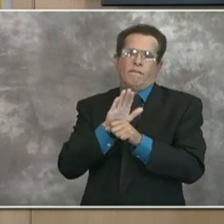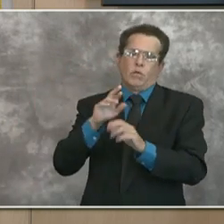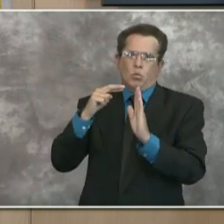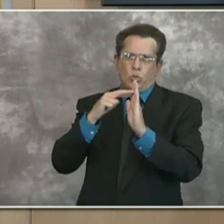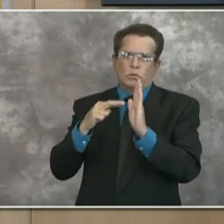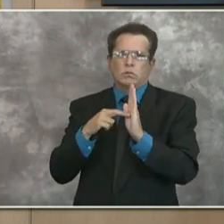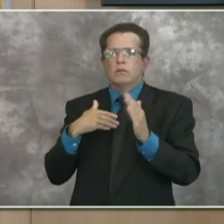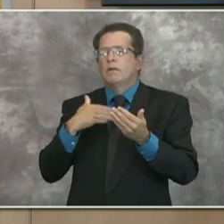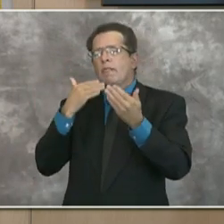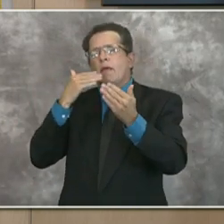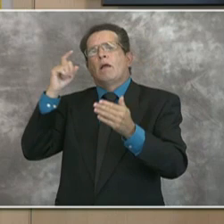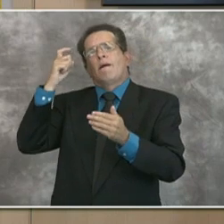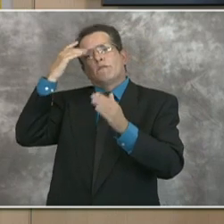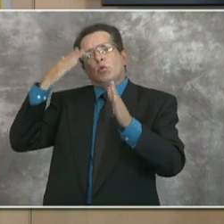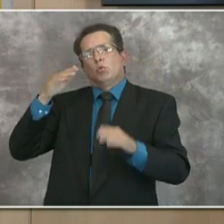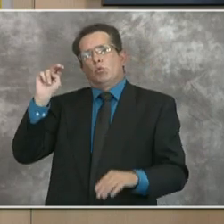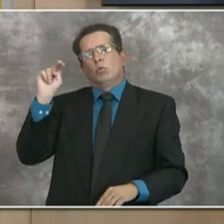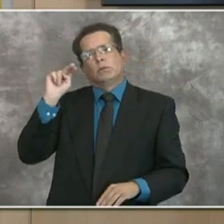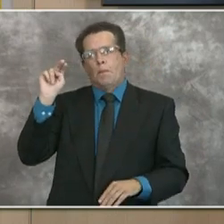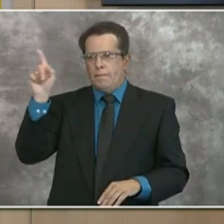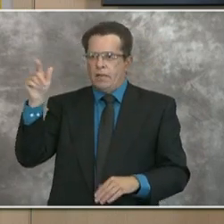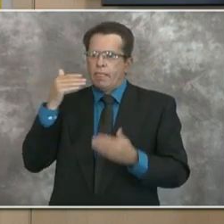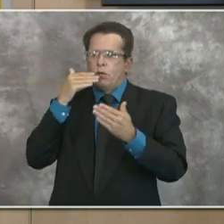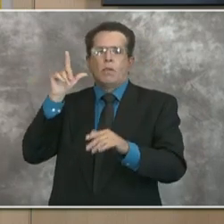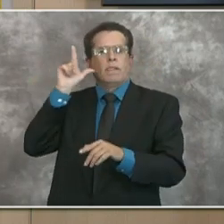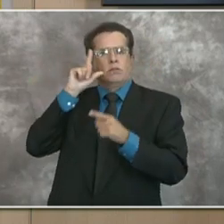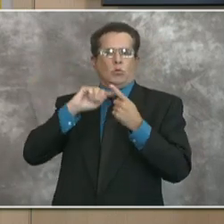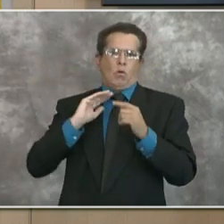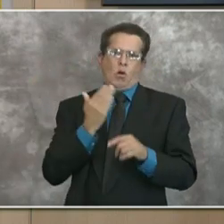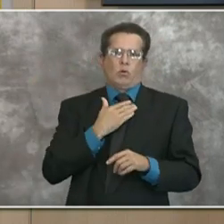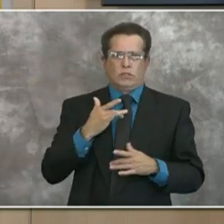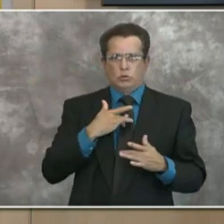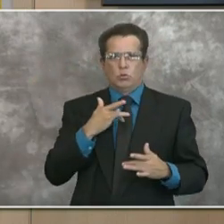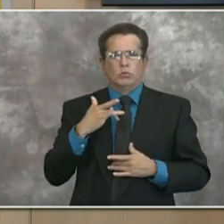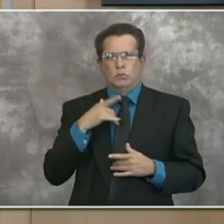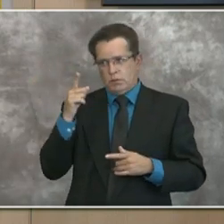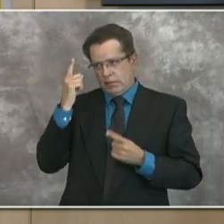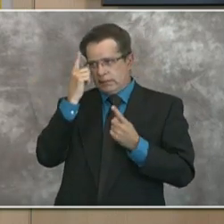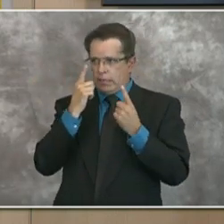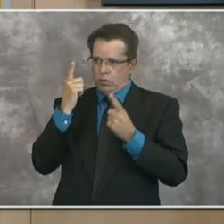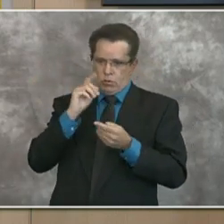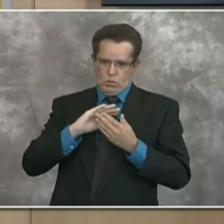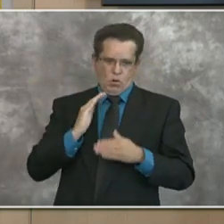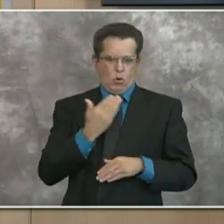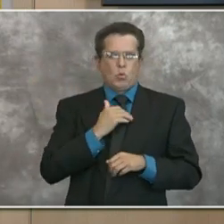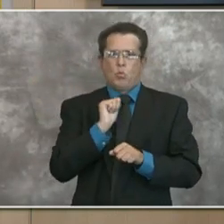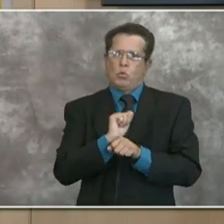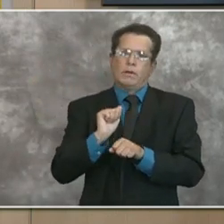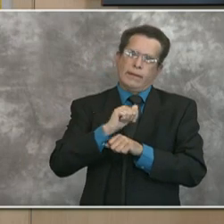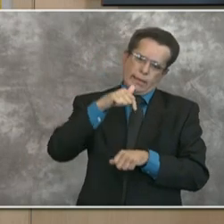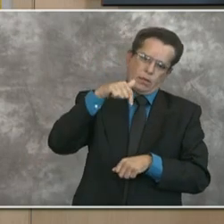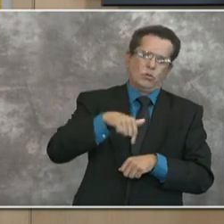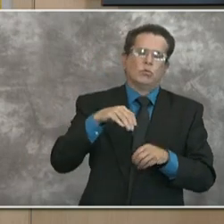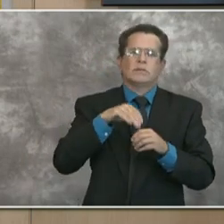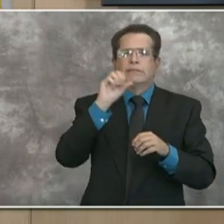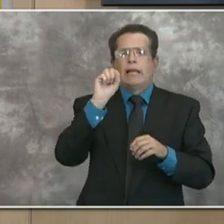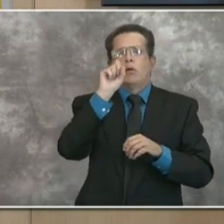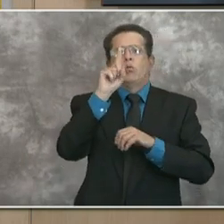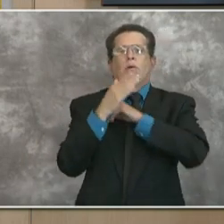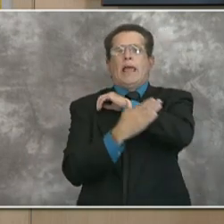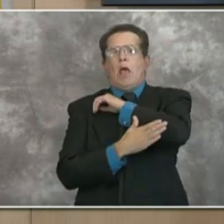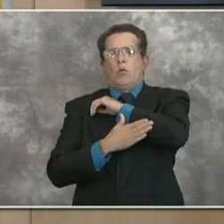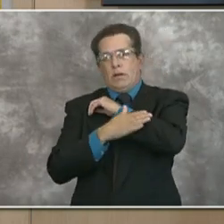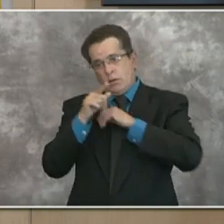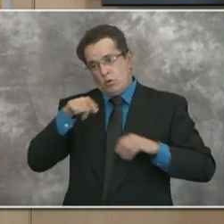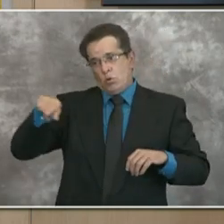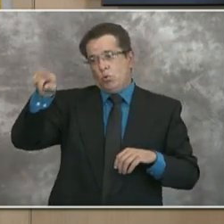Governor Newsom for listening to our concerns and taking into consideration the great work we're doing here in San Diego County by